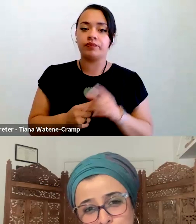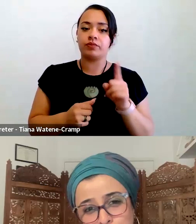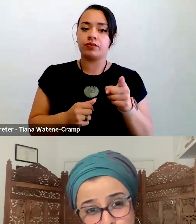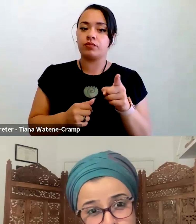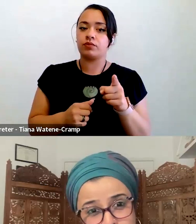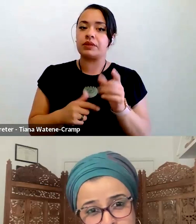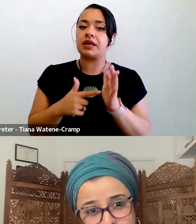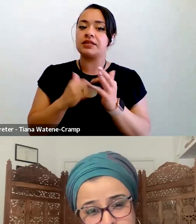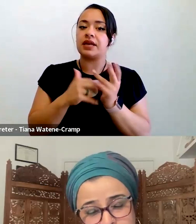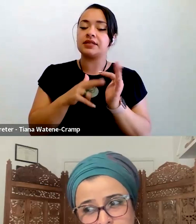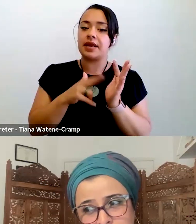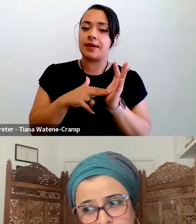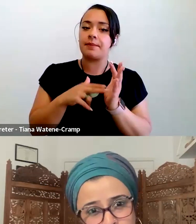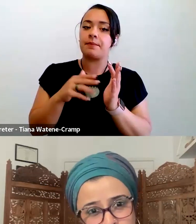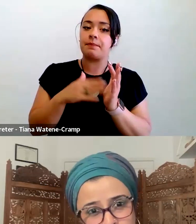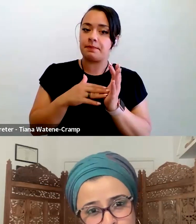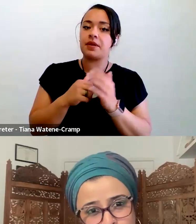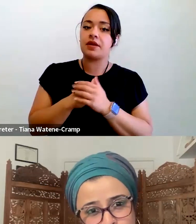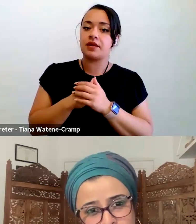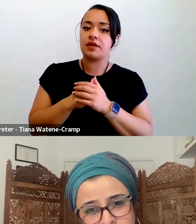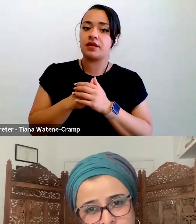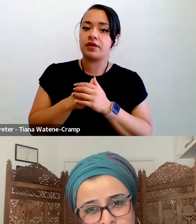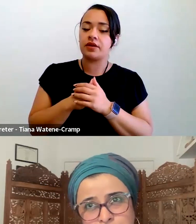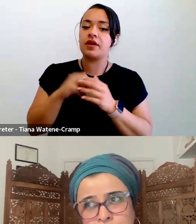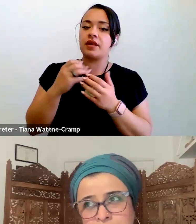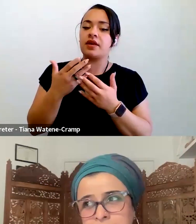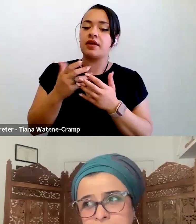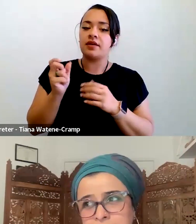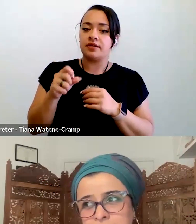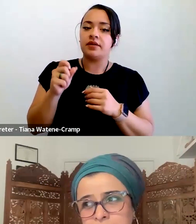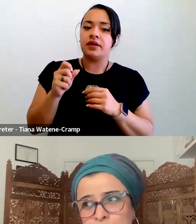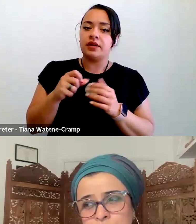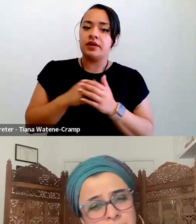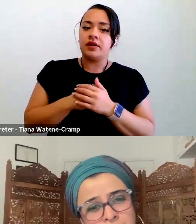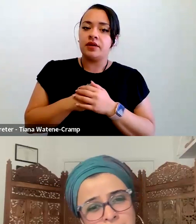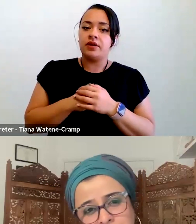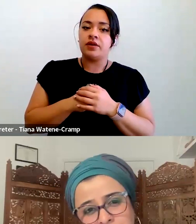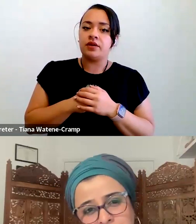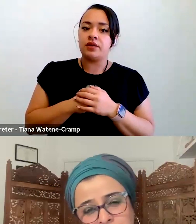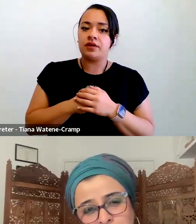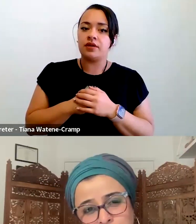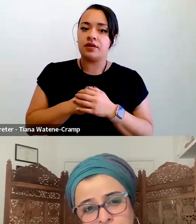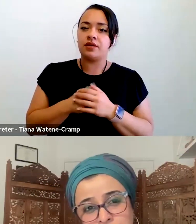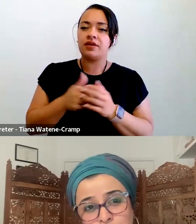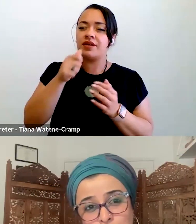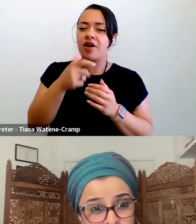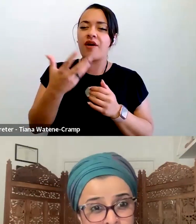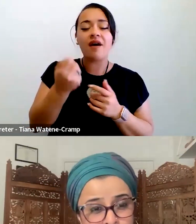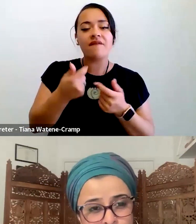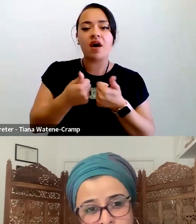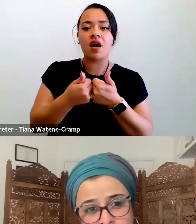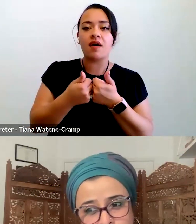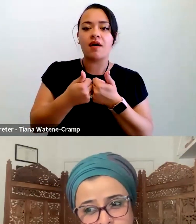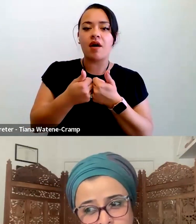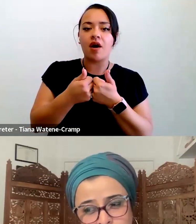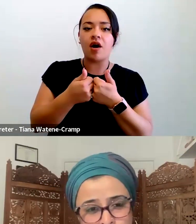we approach community-led knowledge and information is really, there's almost a hierarchy in that we need